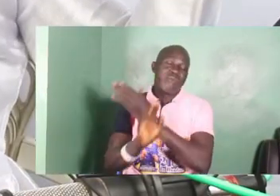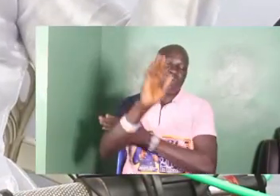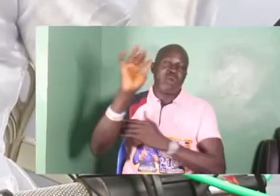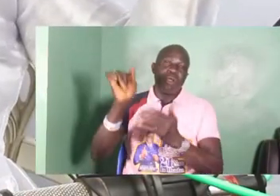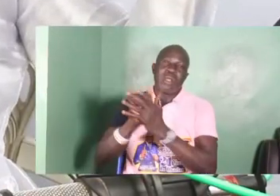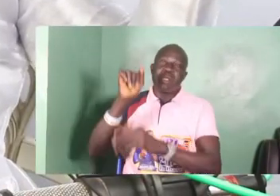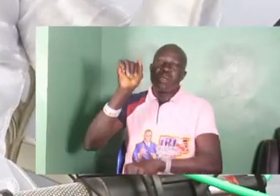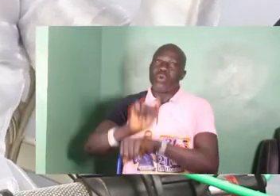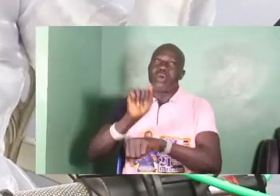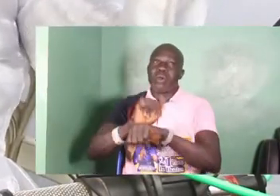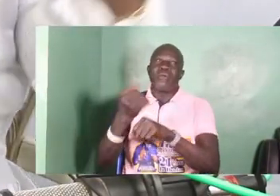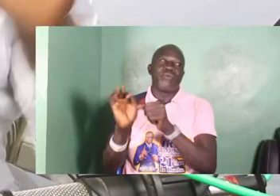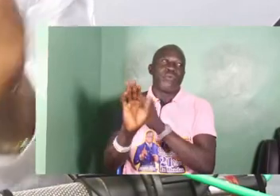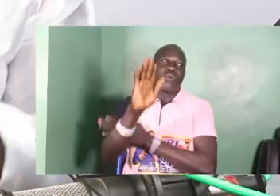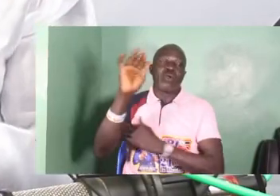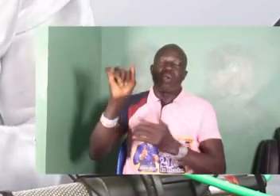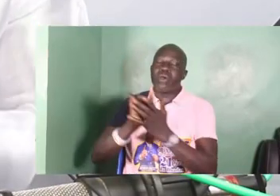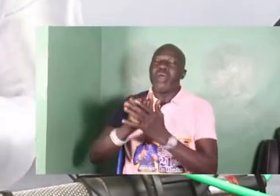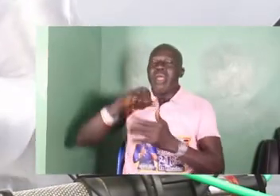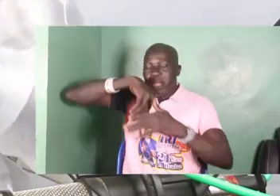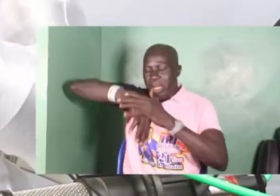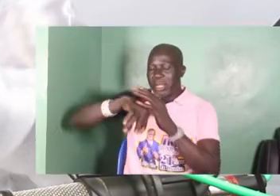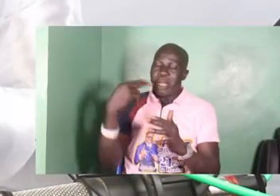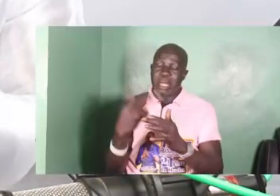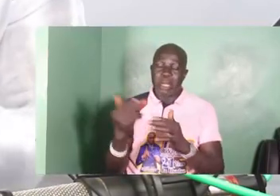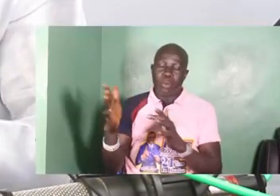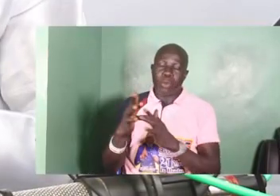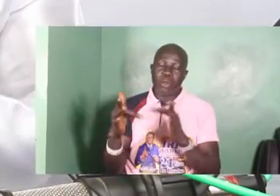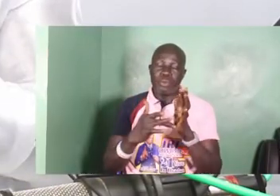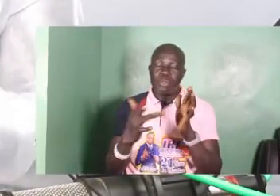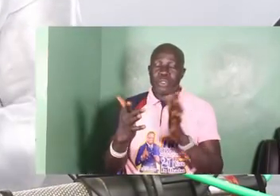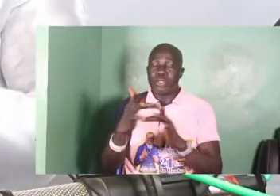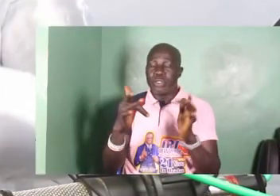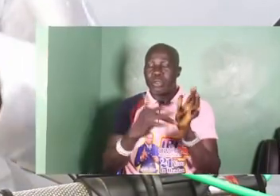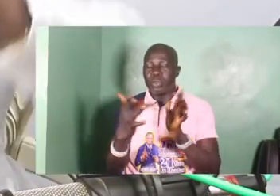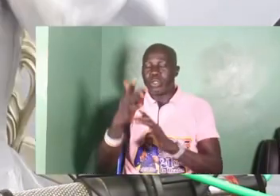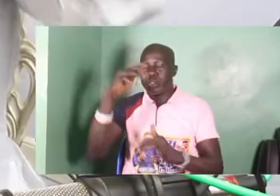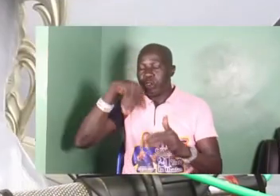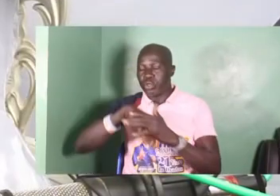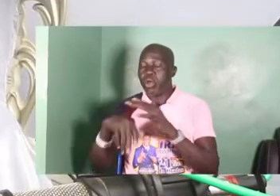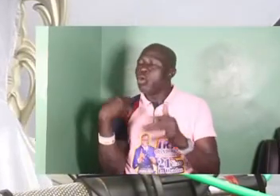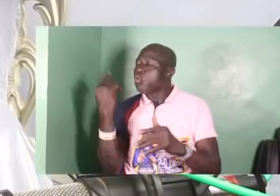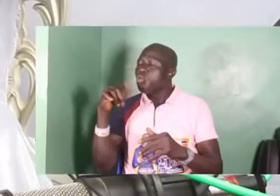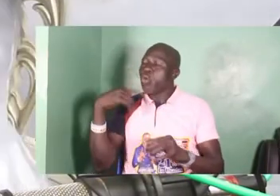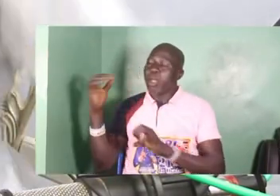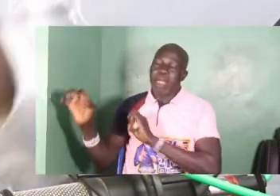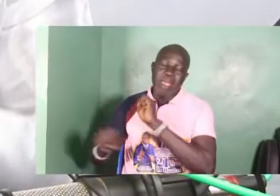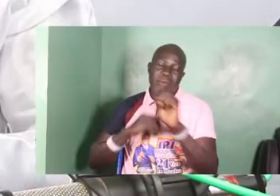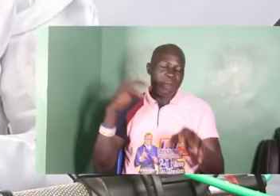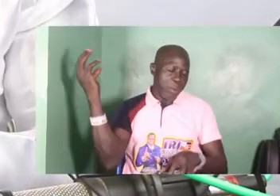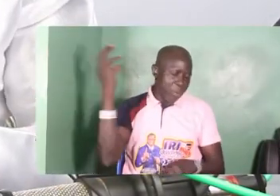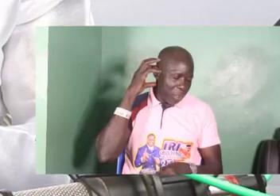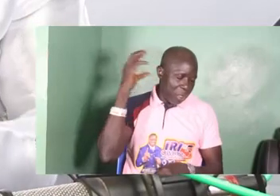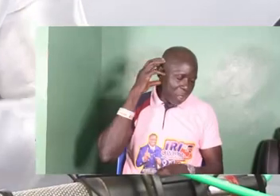It's the work of God. In the name of Jesus. In the name of Jesus.